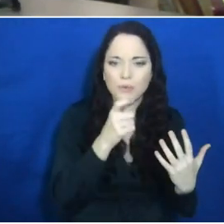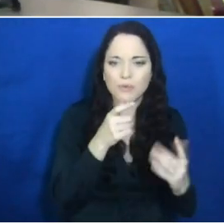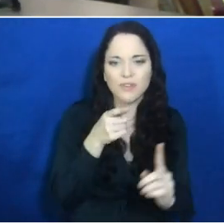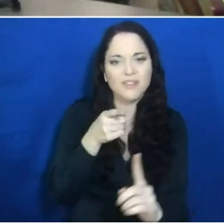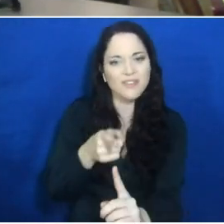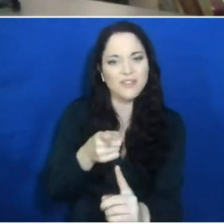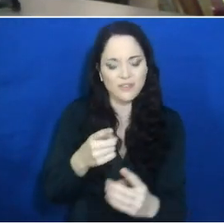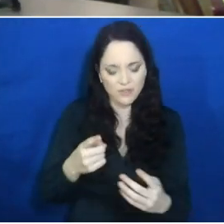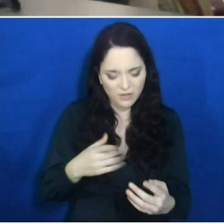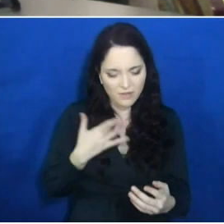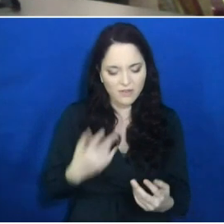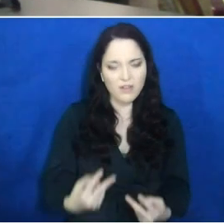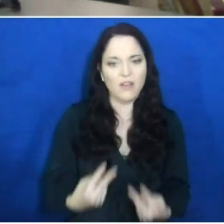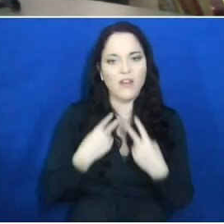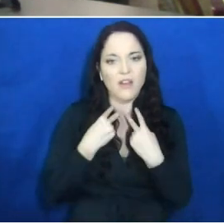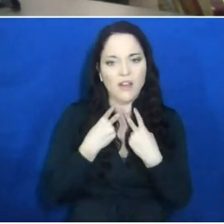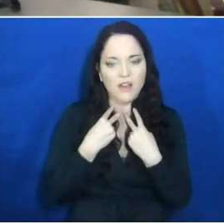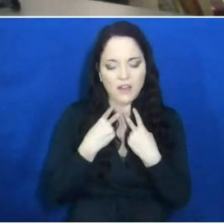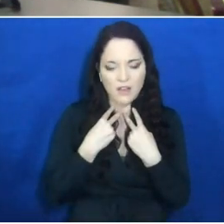Forgiveness.